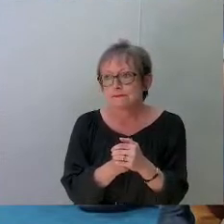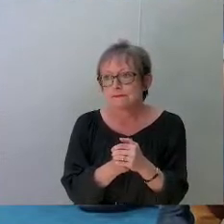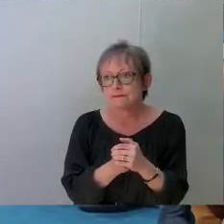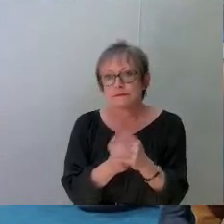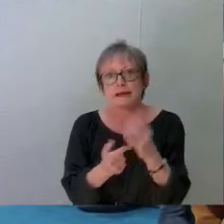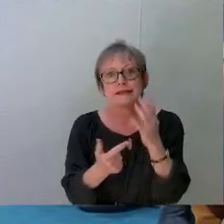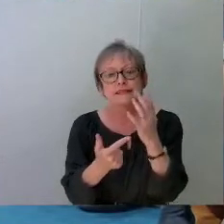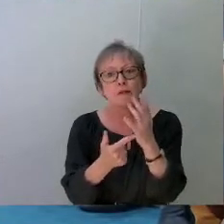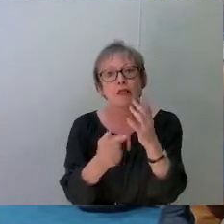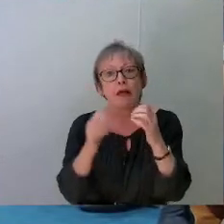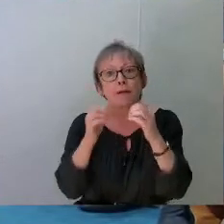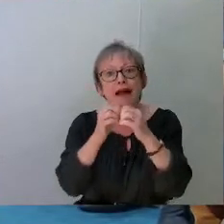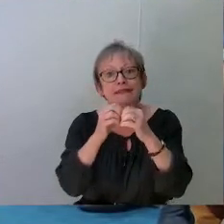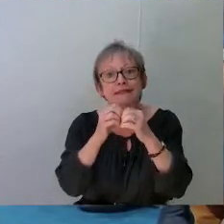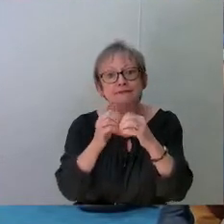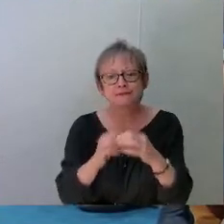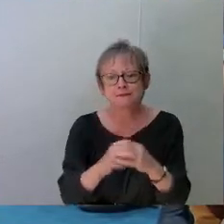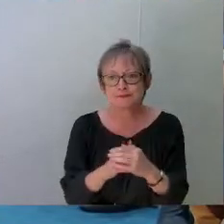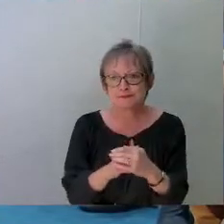Timothy Bates.